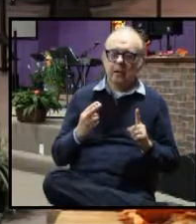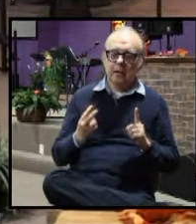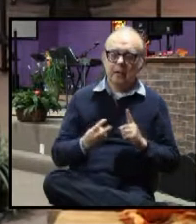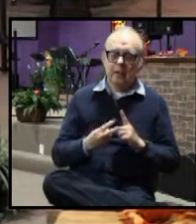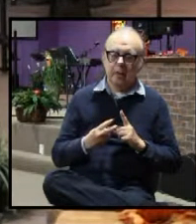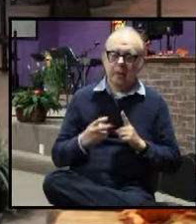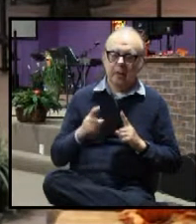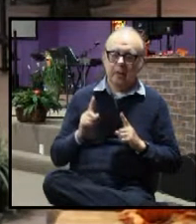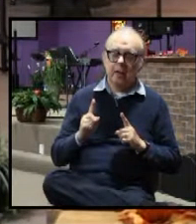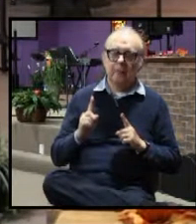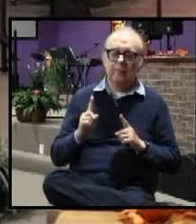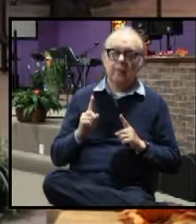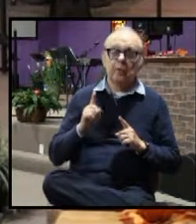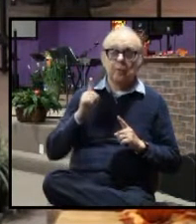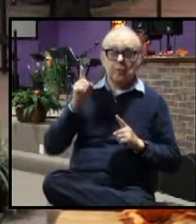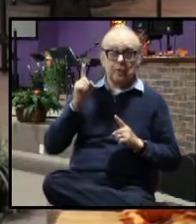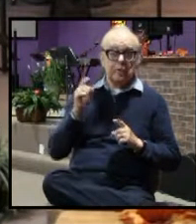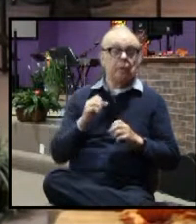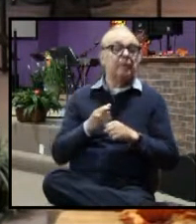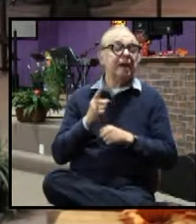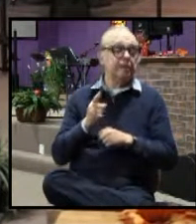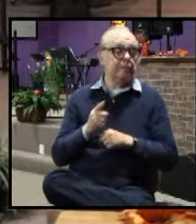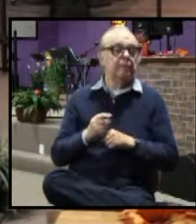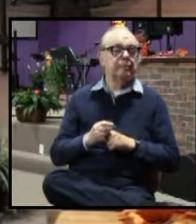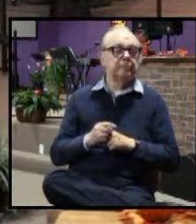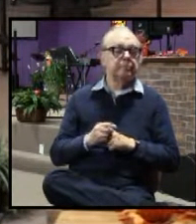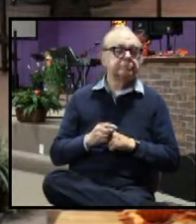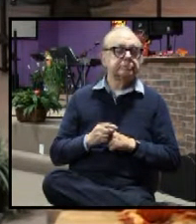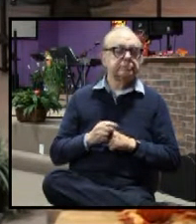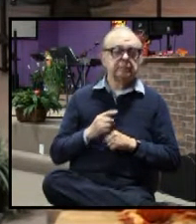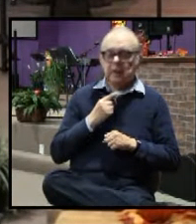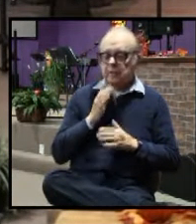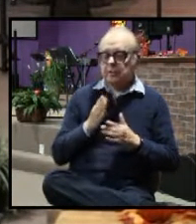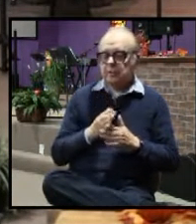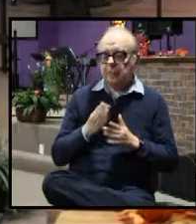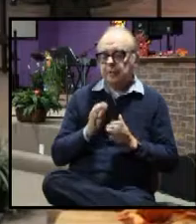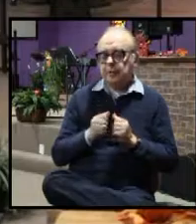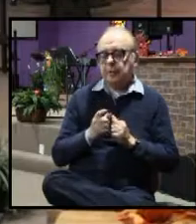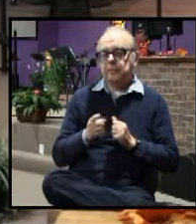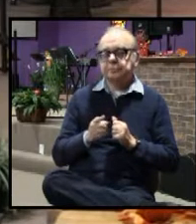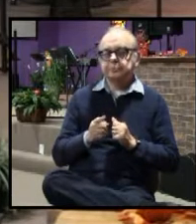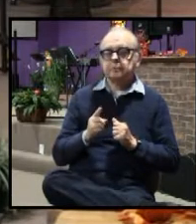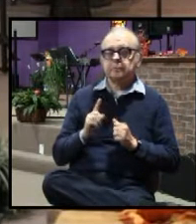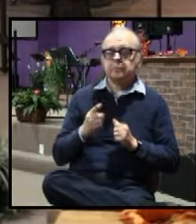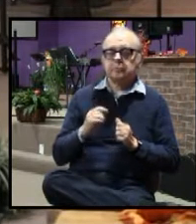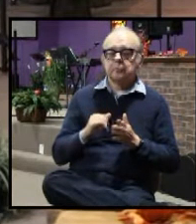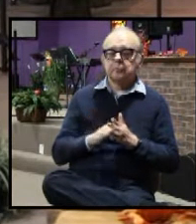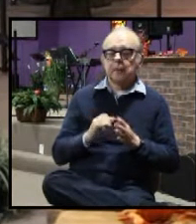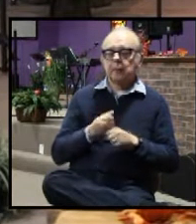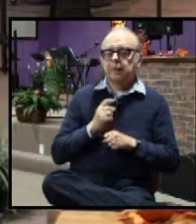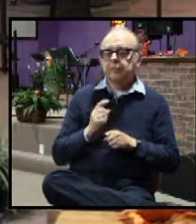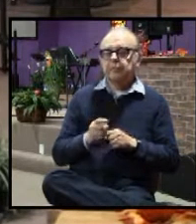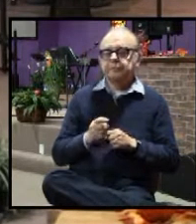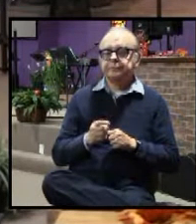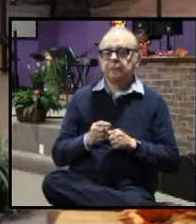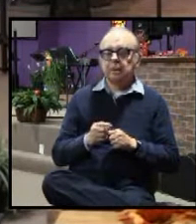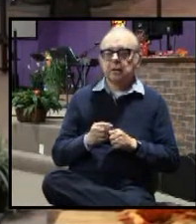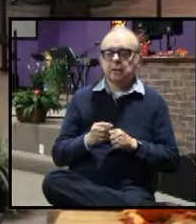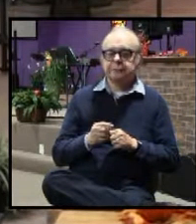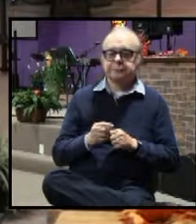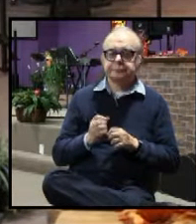viewpoint of the one who created you. And let me share this to you. The one who created